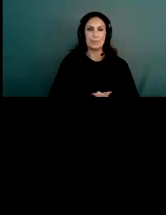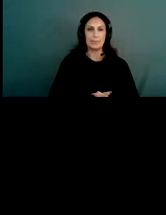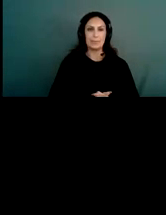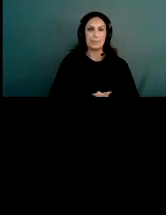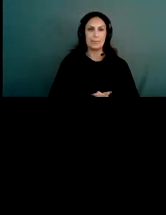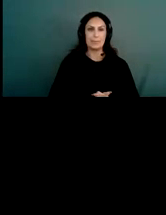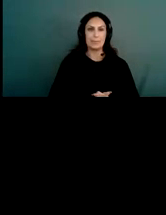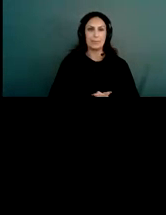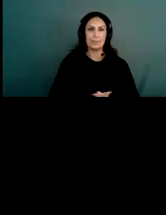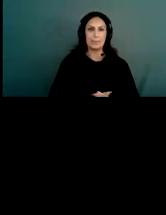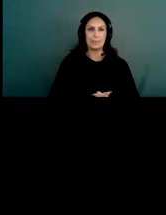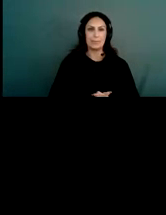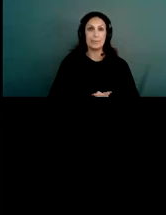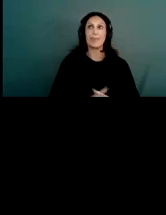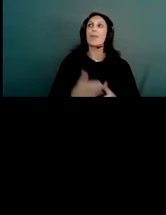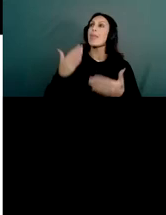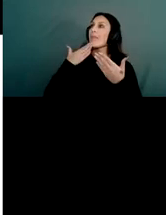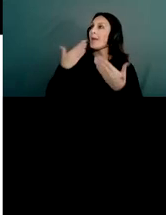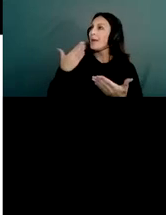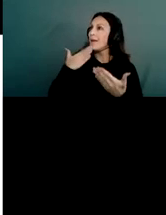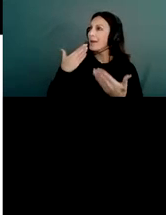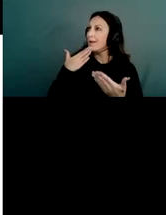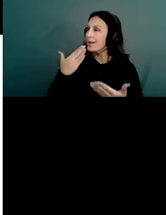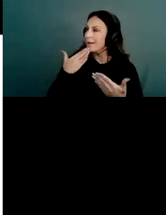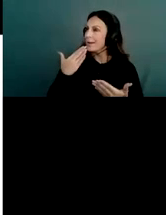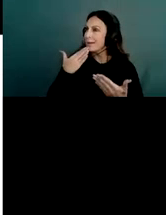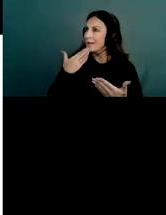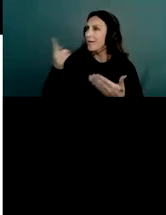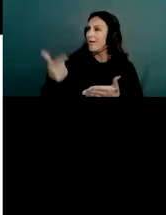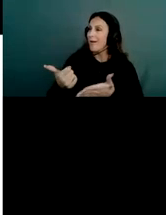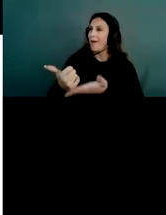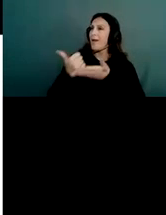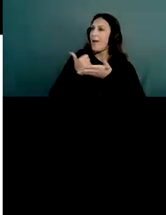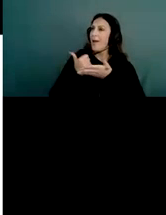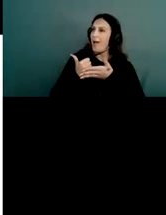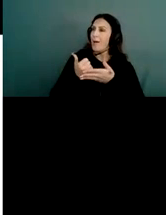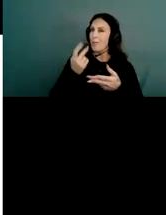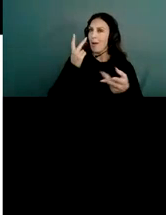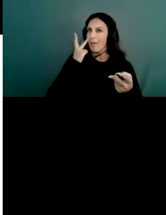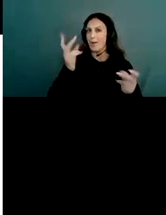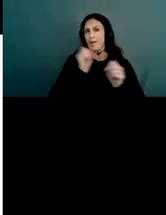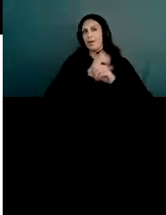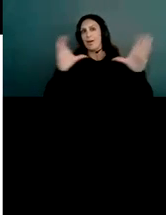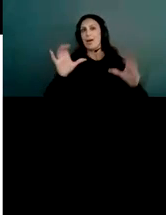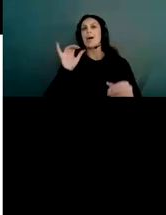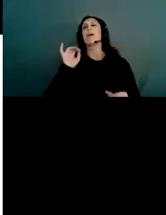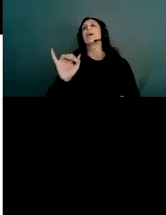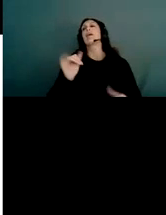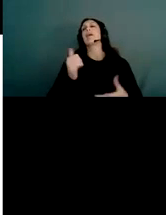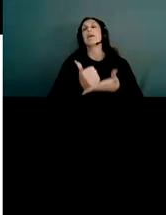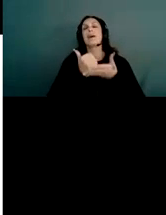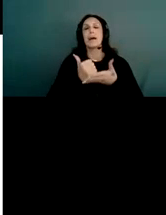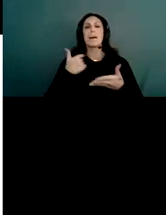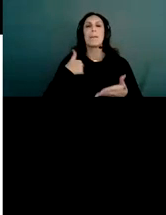Thank you, Corey. I think it's always great to see it in action, and hopefully parents had the opportunity to really experience a little